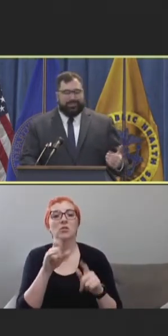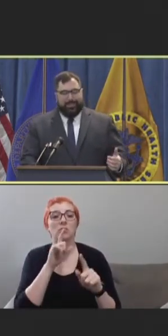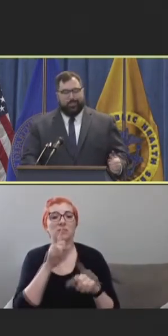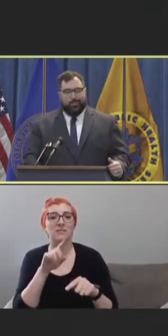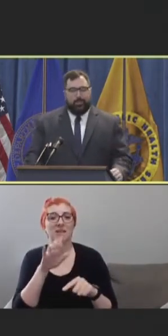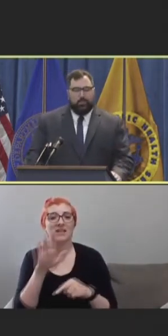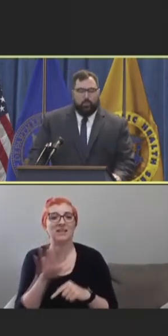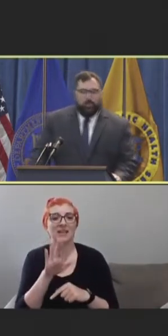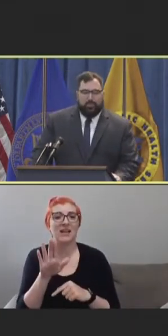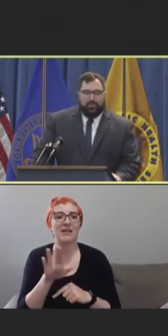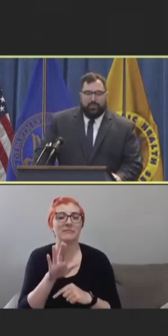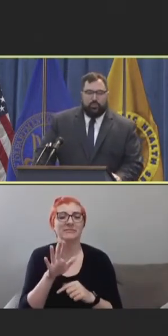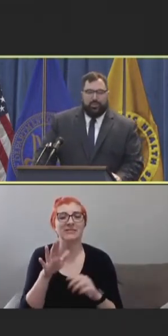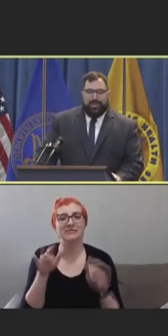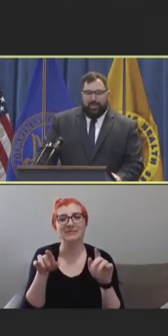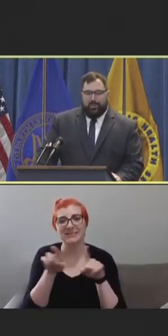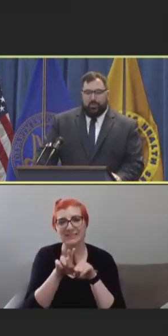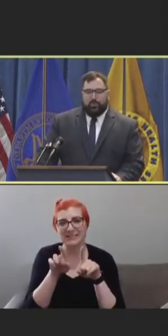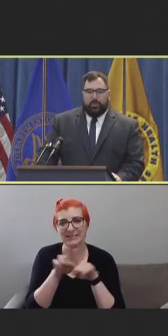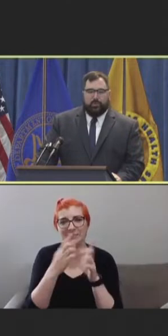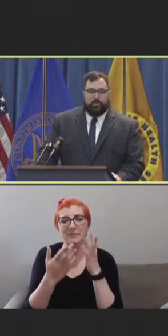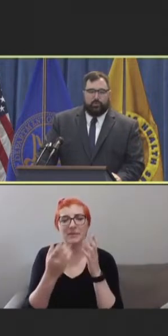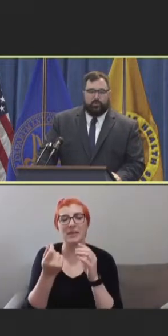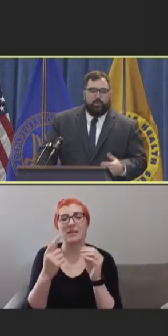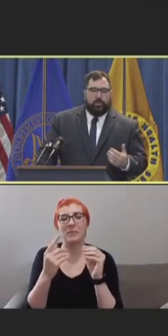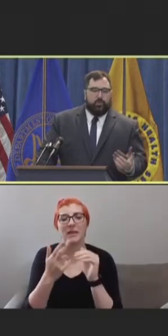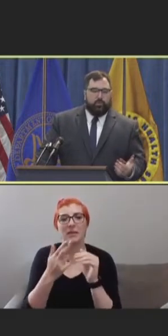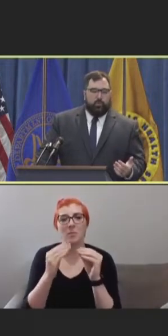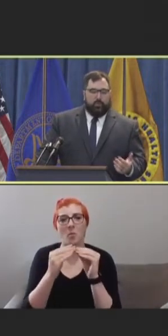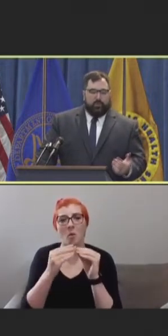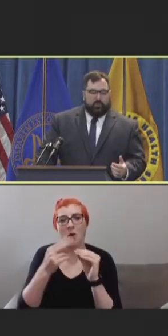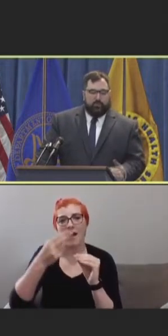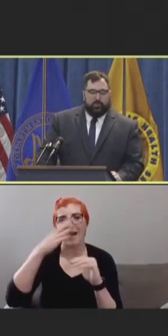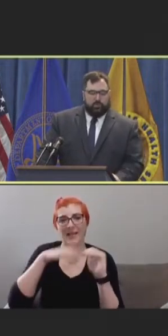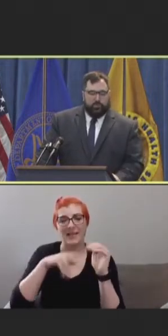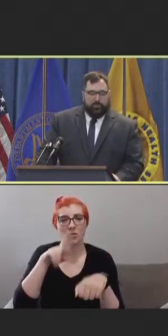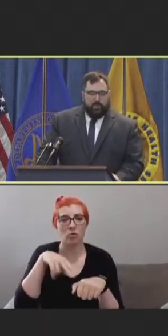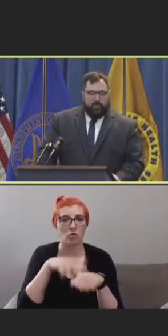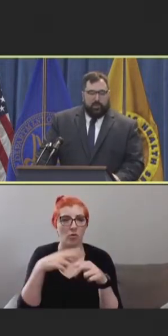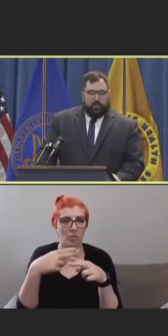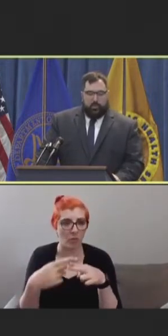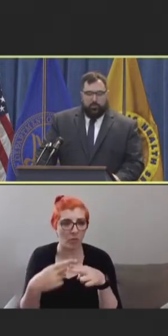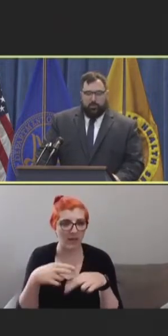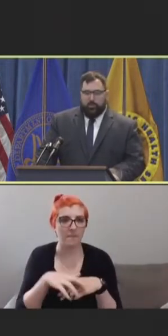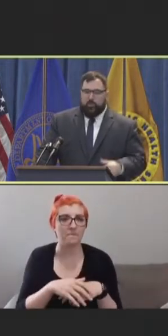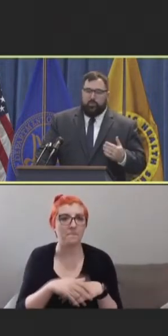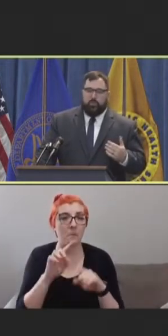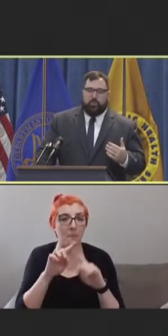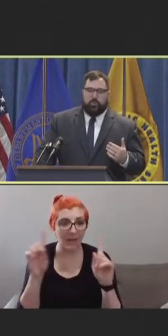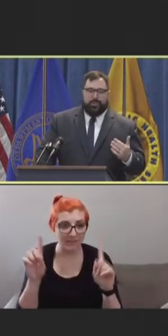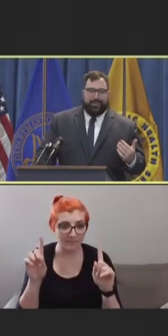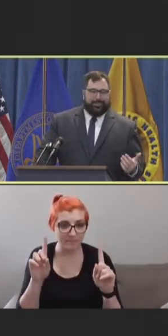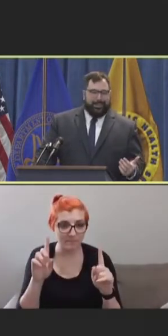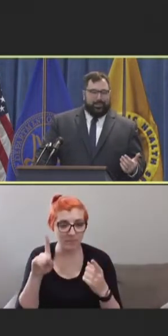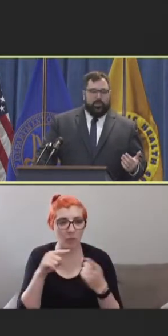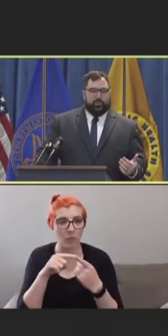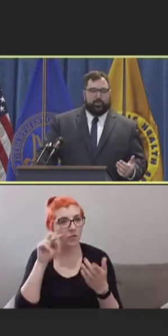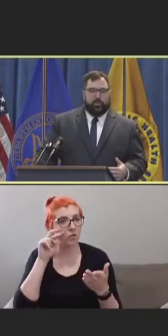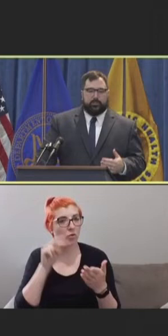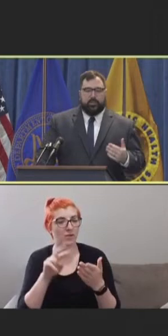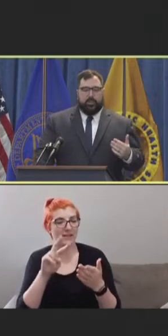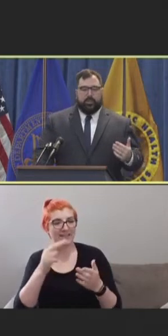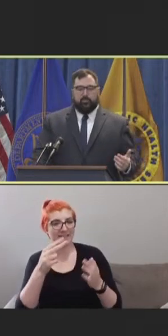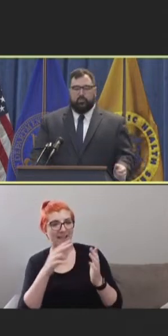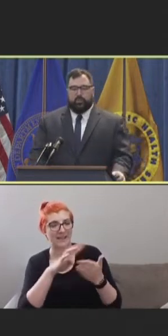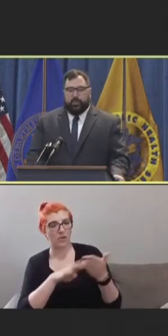the same or maybe even a little bit higher compared to a normal weight individual. However, when you look at that secondary